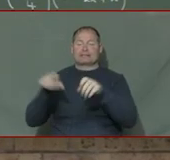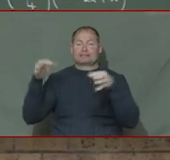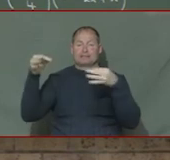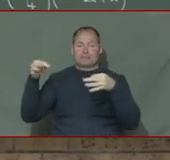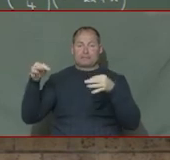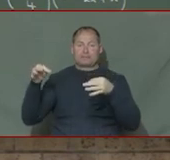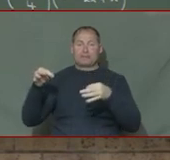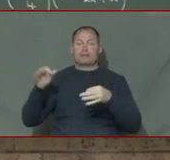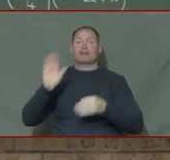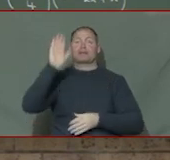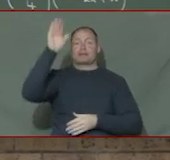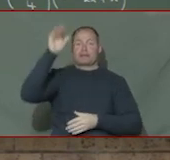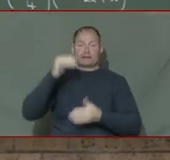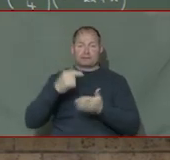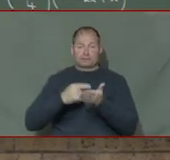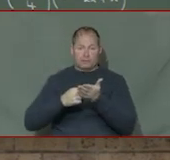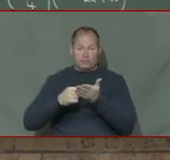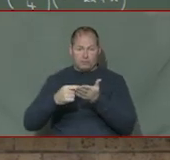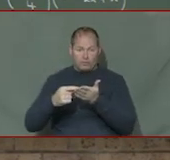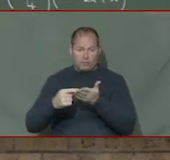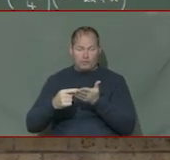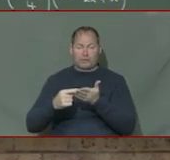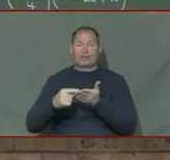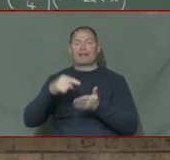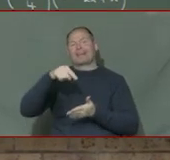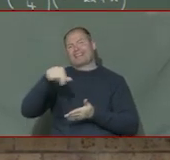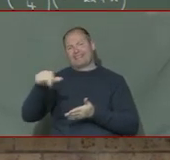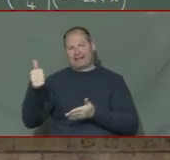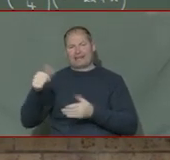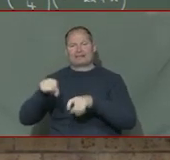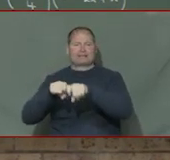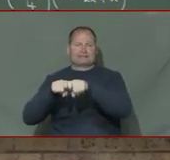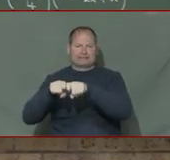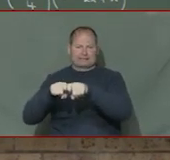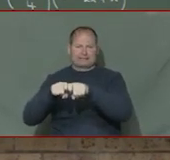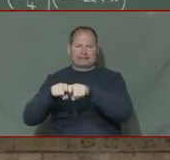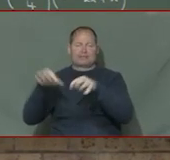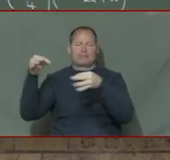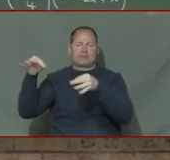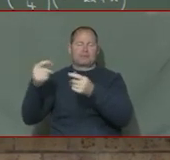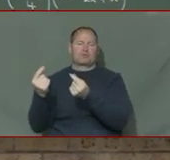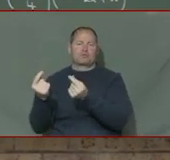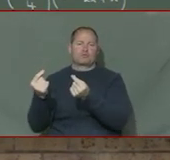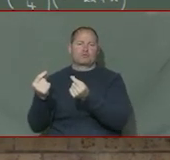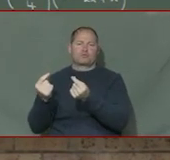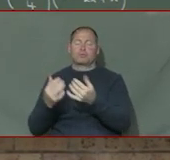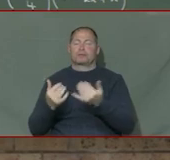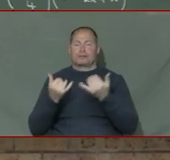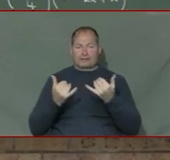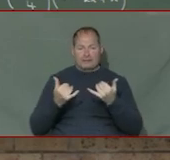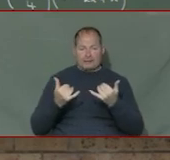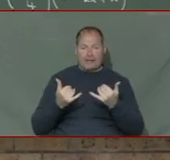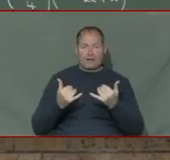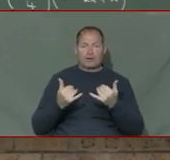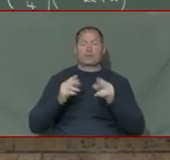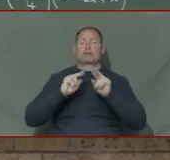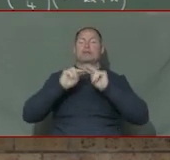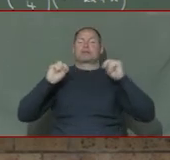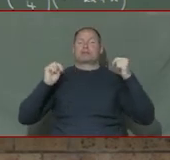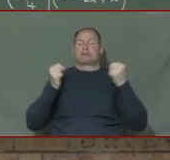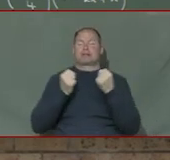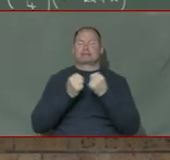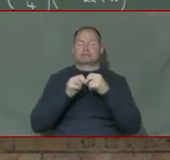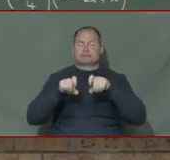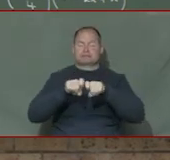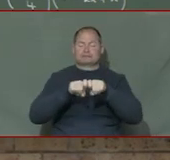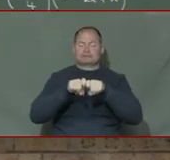week. I'm going to sketch the cubic graph by using points. Right, so those questions